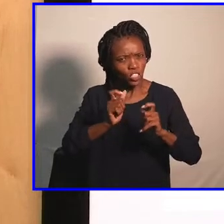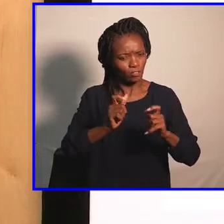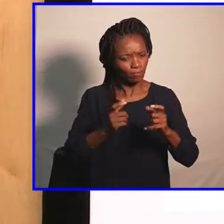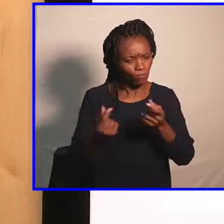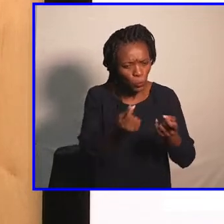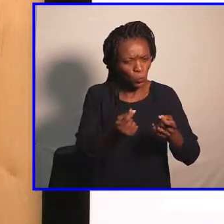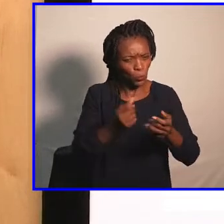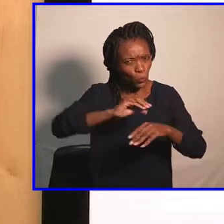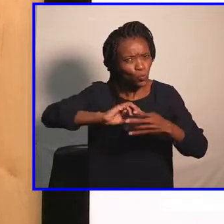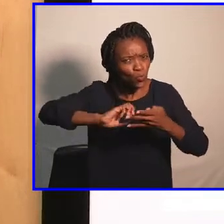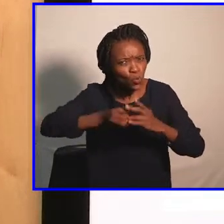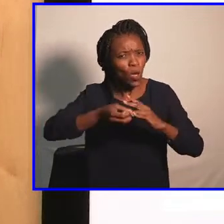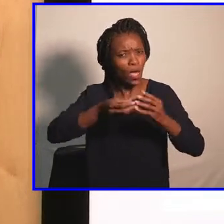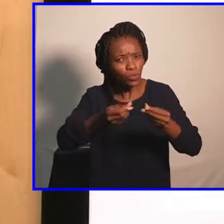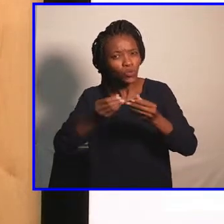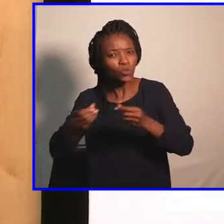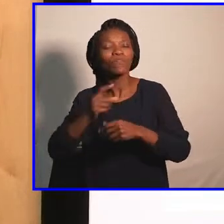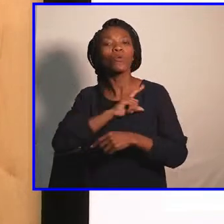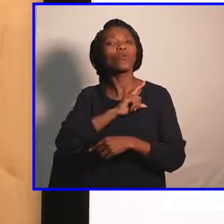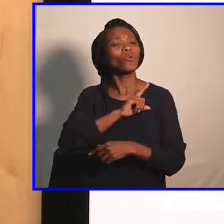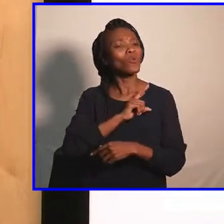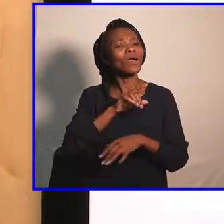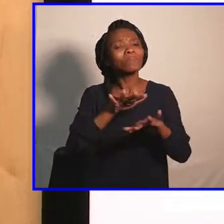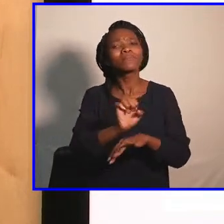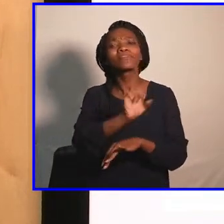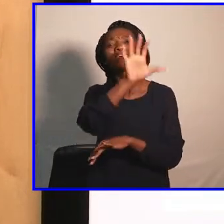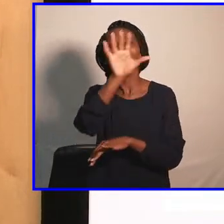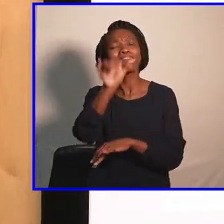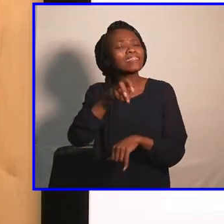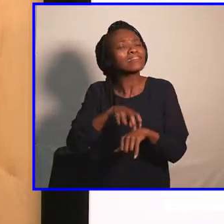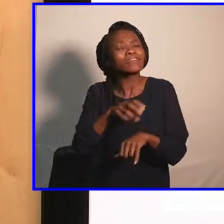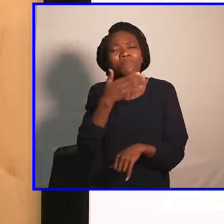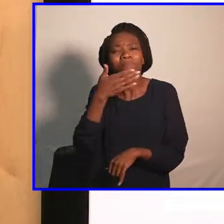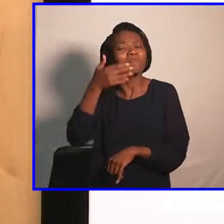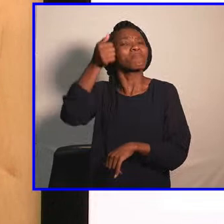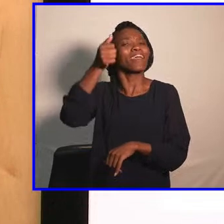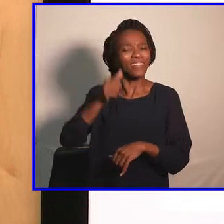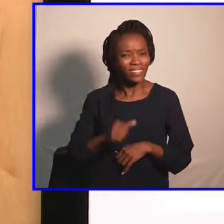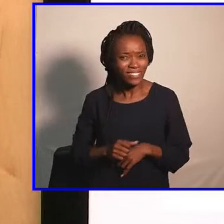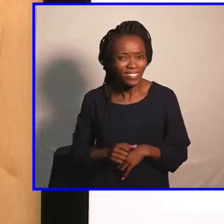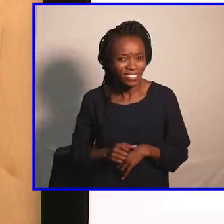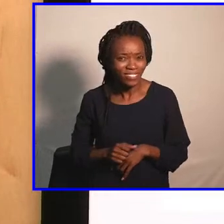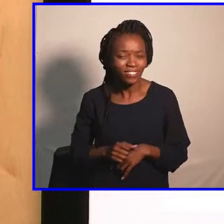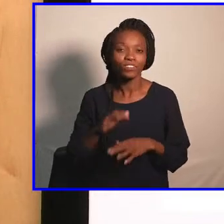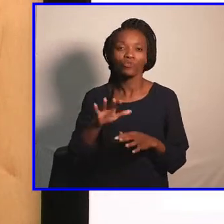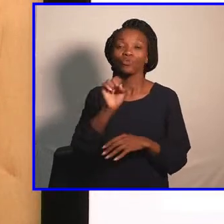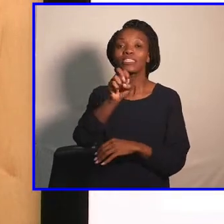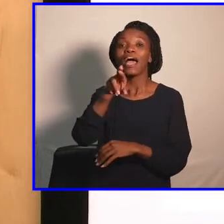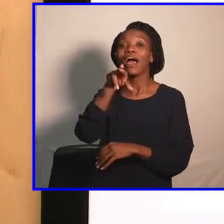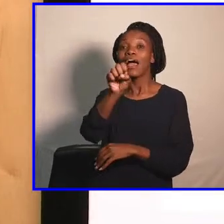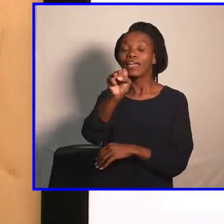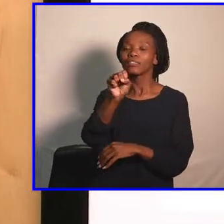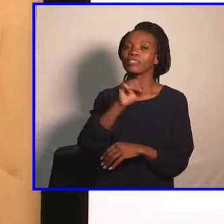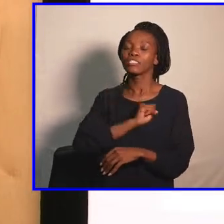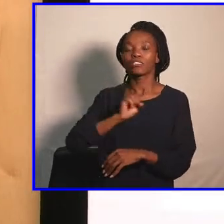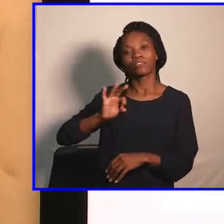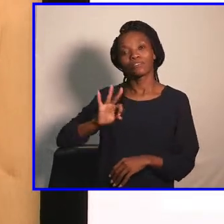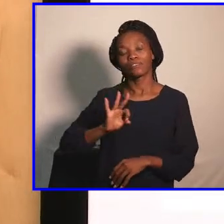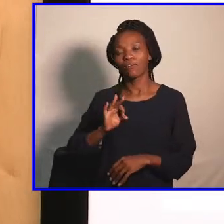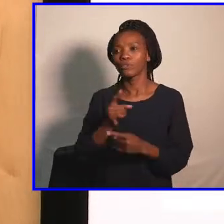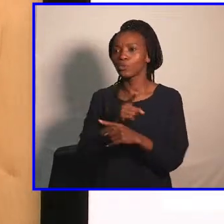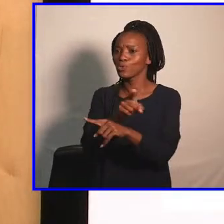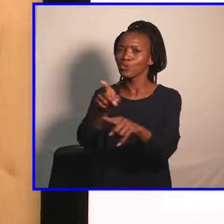our people deserve the very best. To the SARS staff, you are